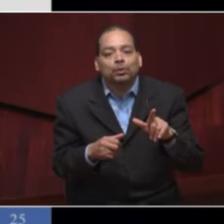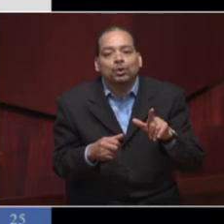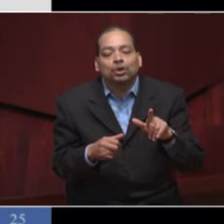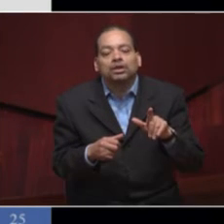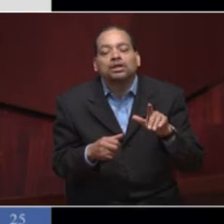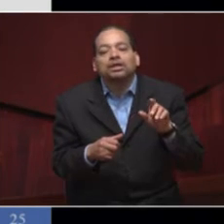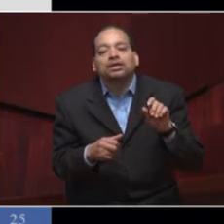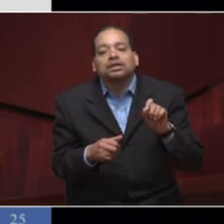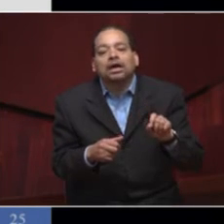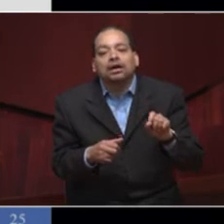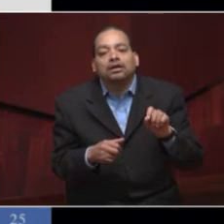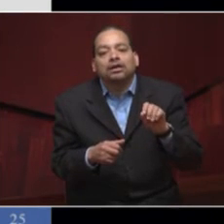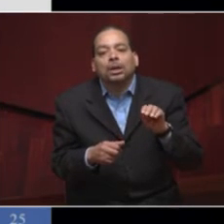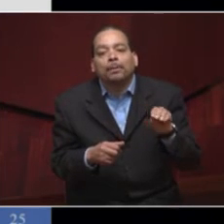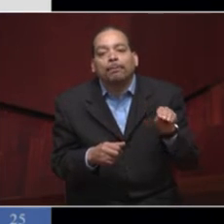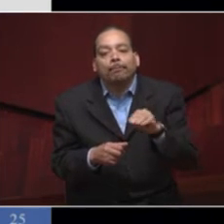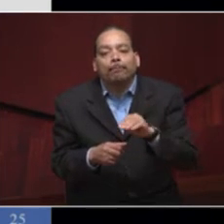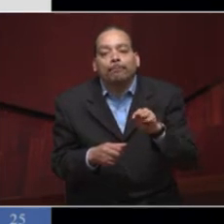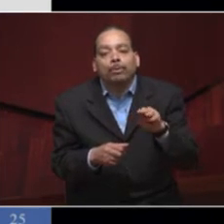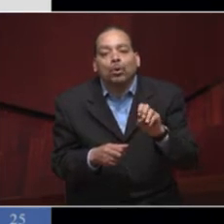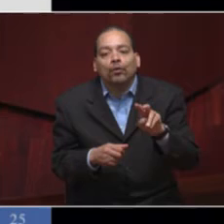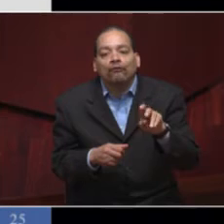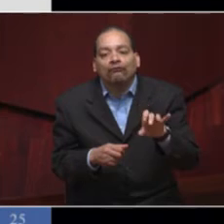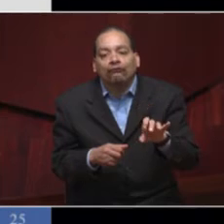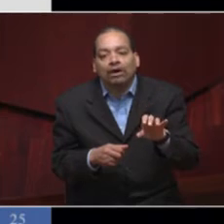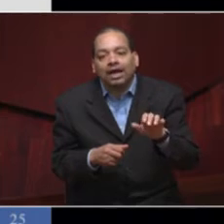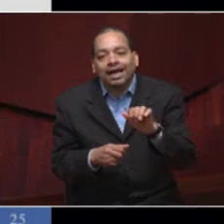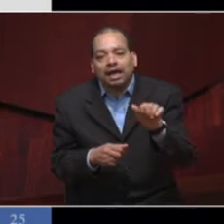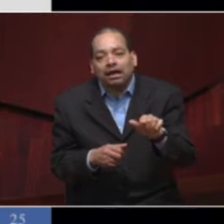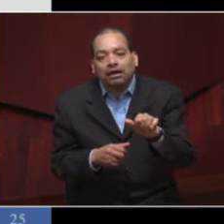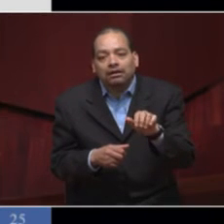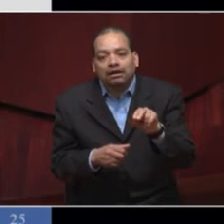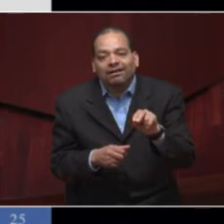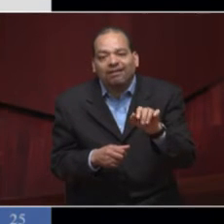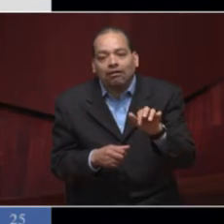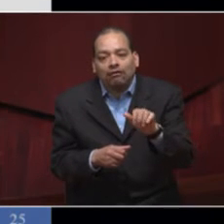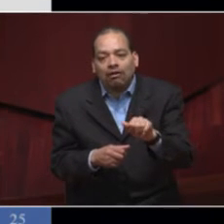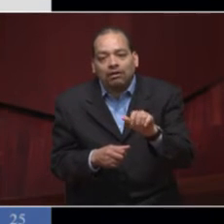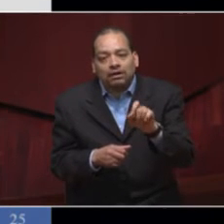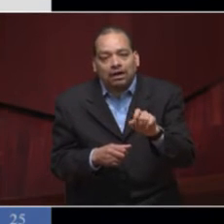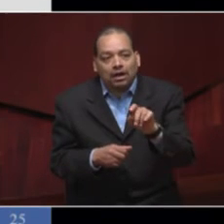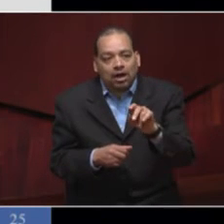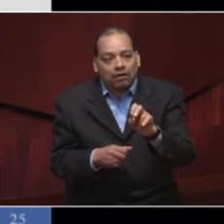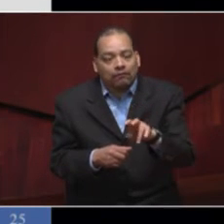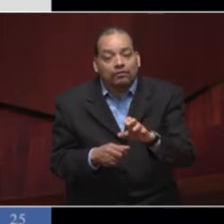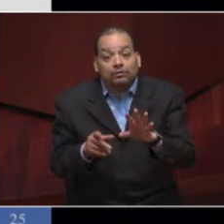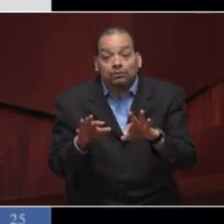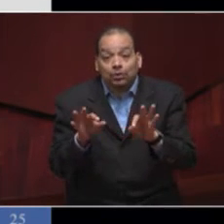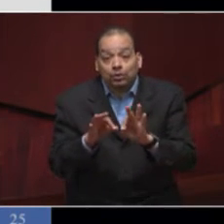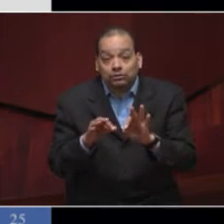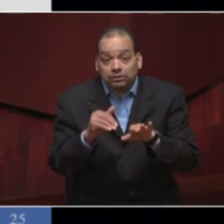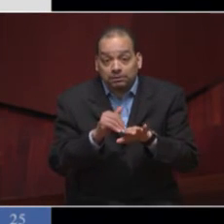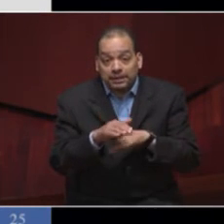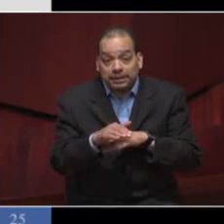annual.move@nara.gov. Please submit those in spreadsheet format